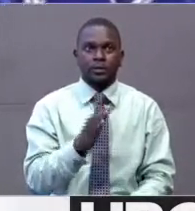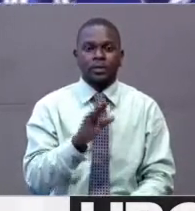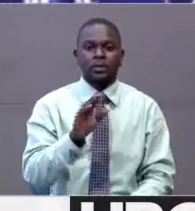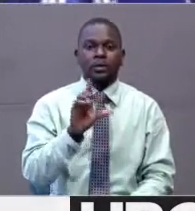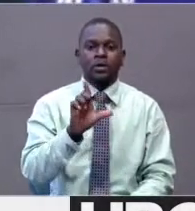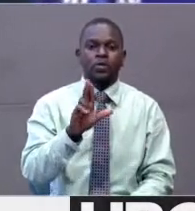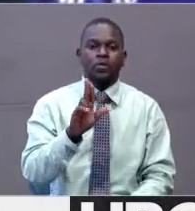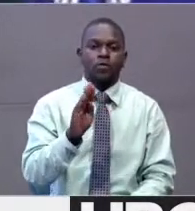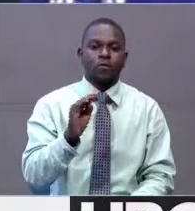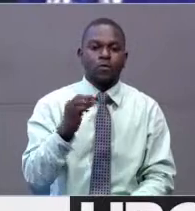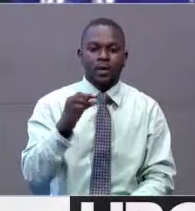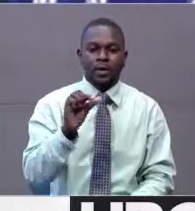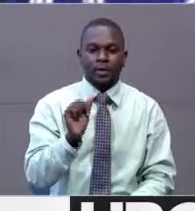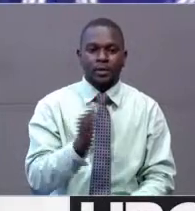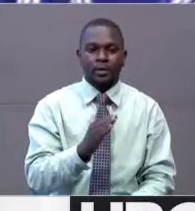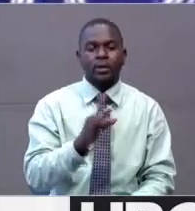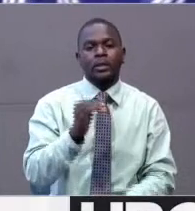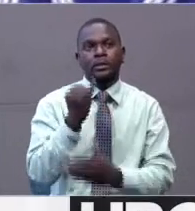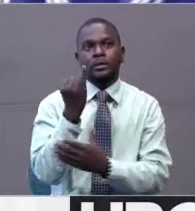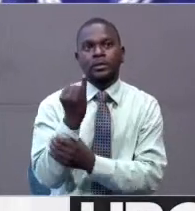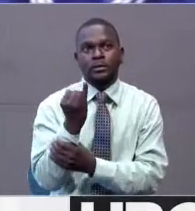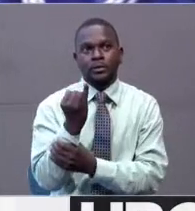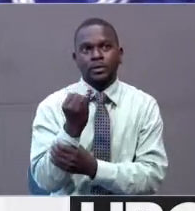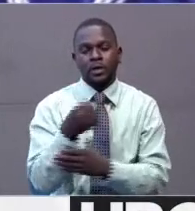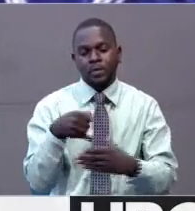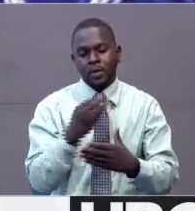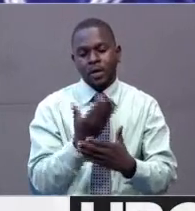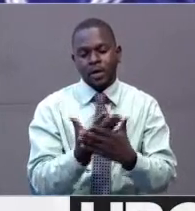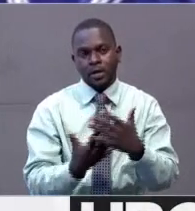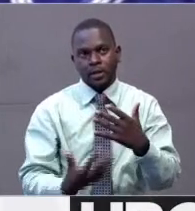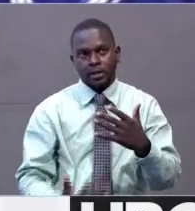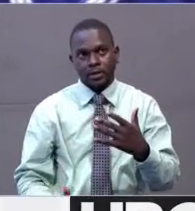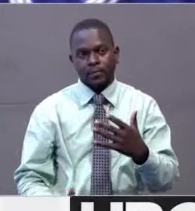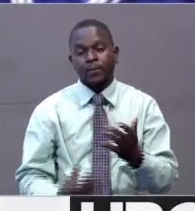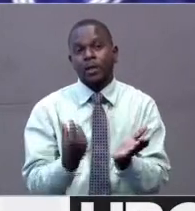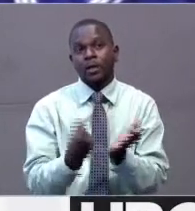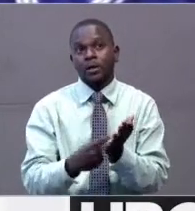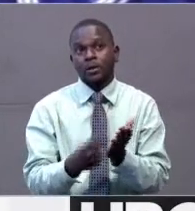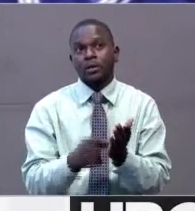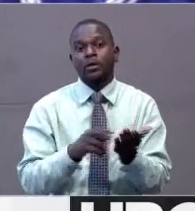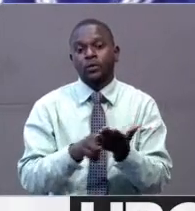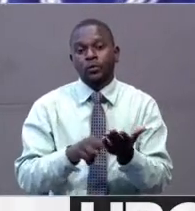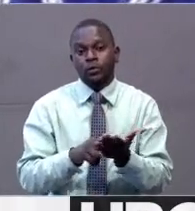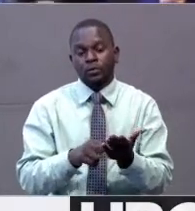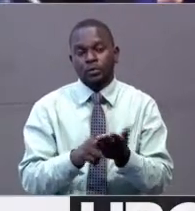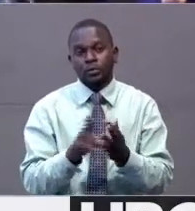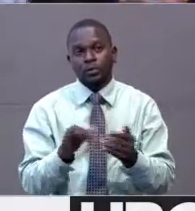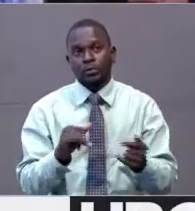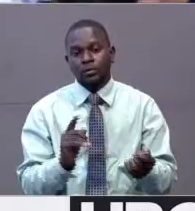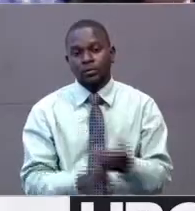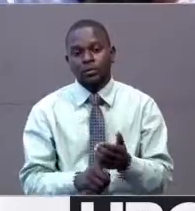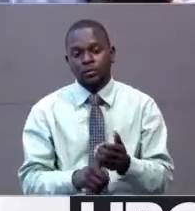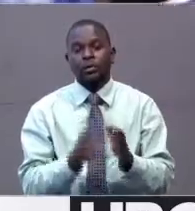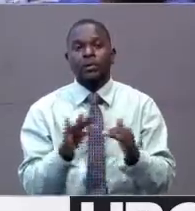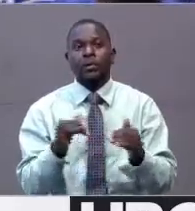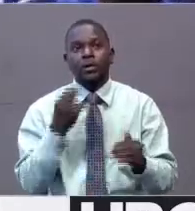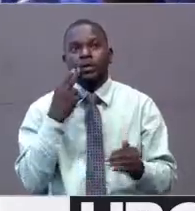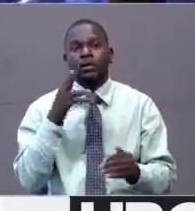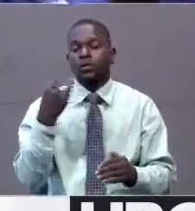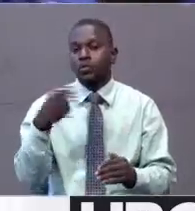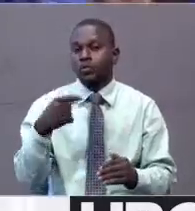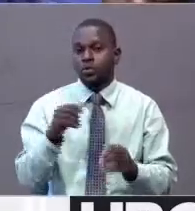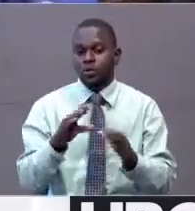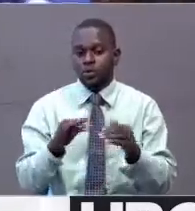Lubega Mzafaru, Mwambu Israel, among others. Uganda will use the tournament to garner points that will see them